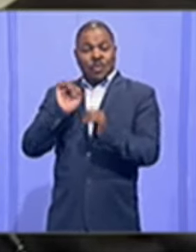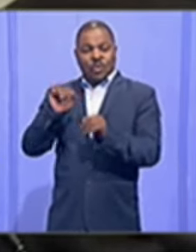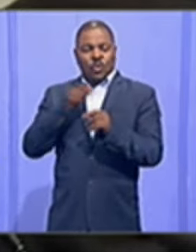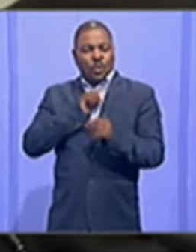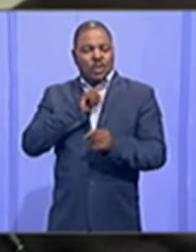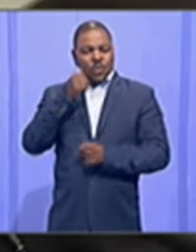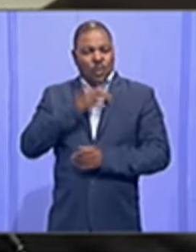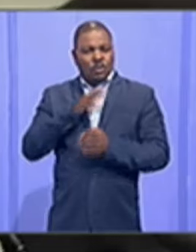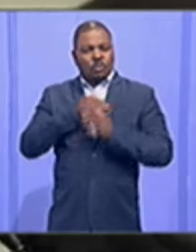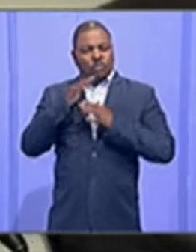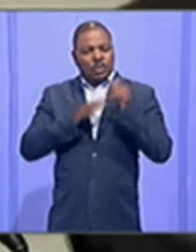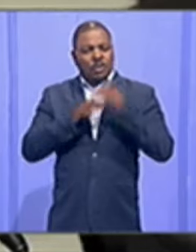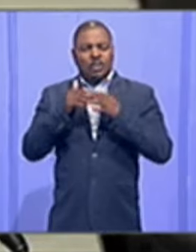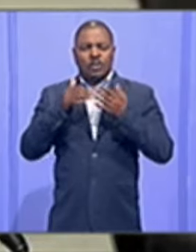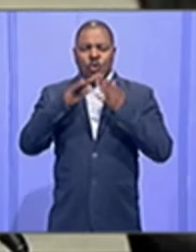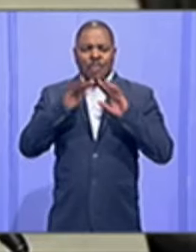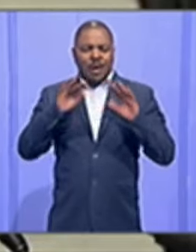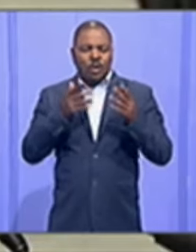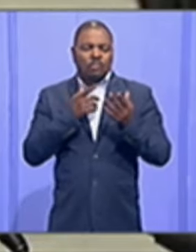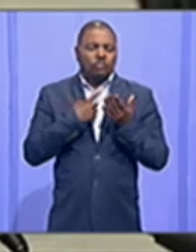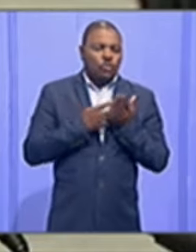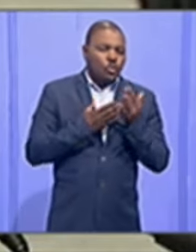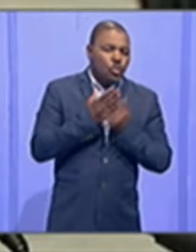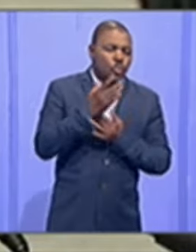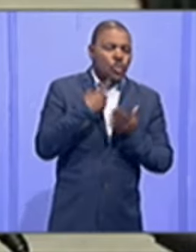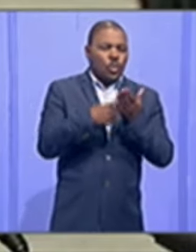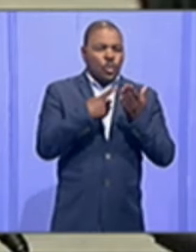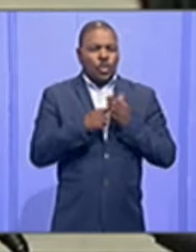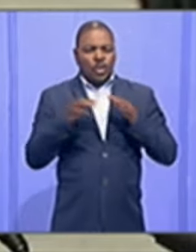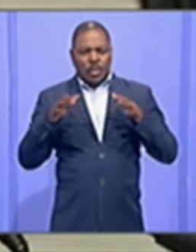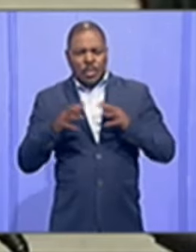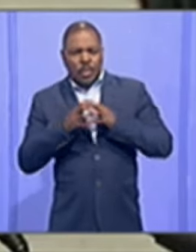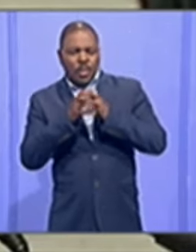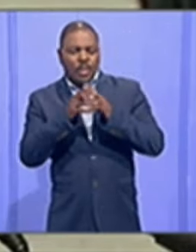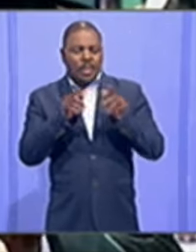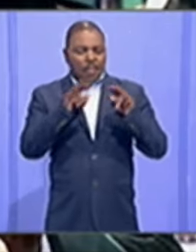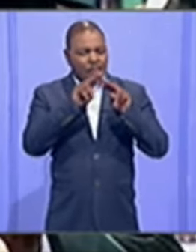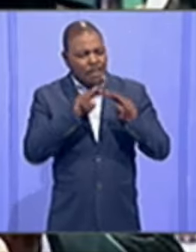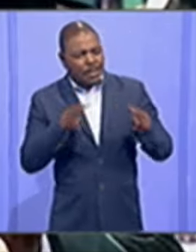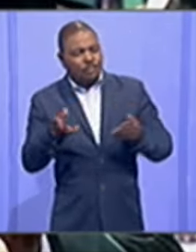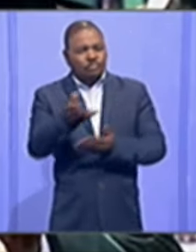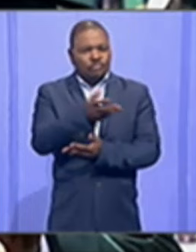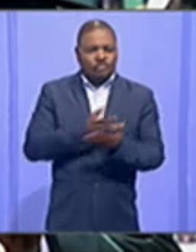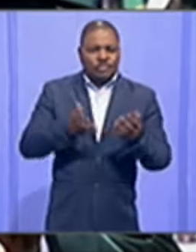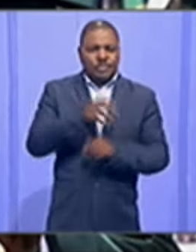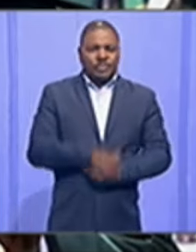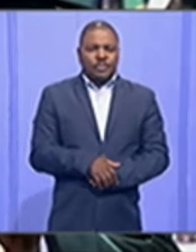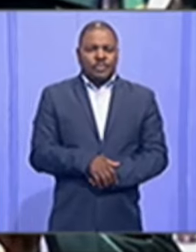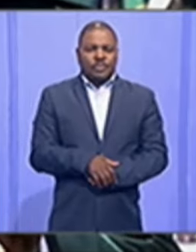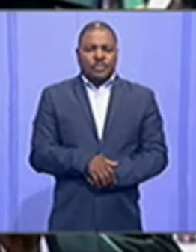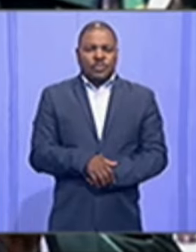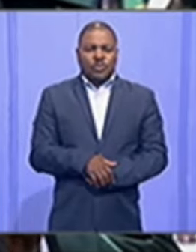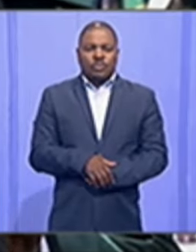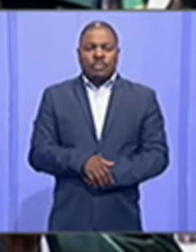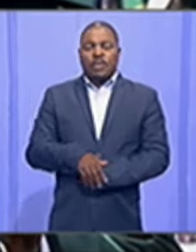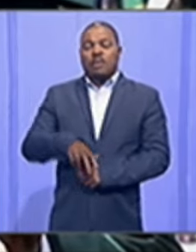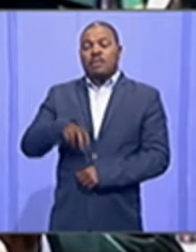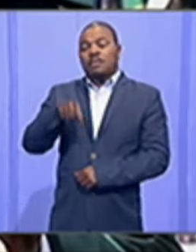nation through dialogue, inclusion, and peaceful alliances. Marena a